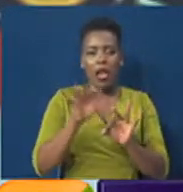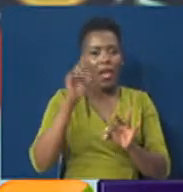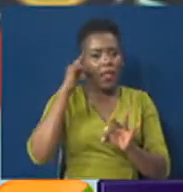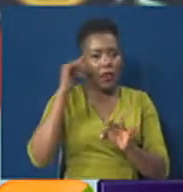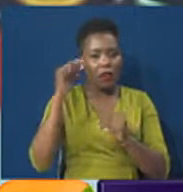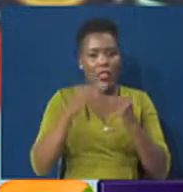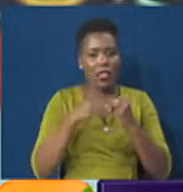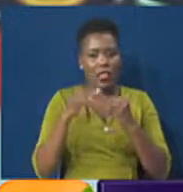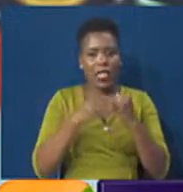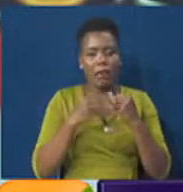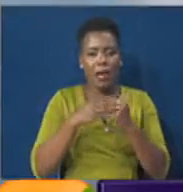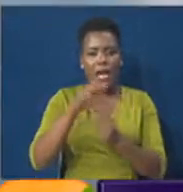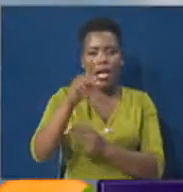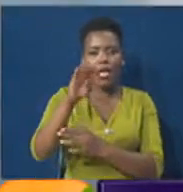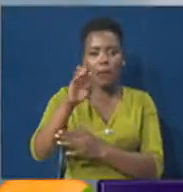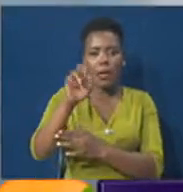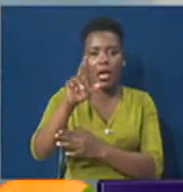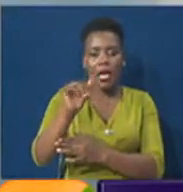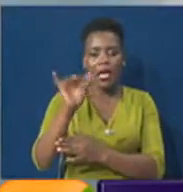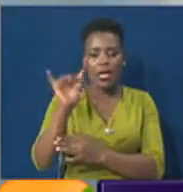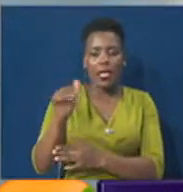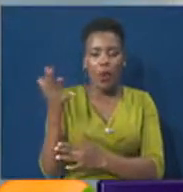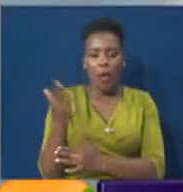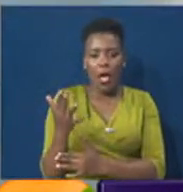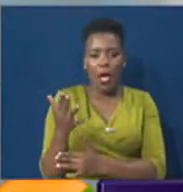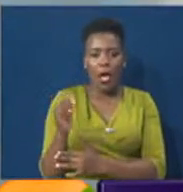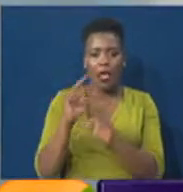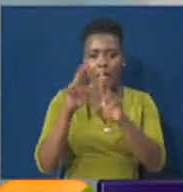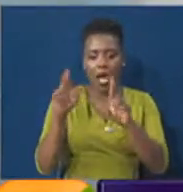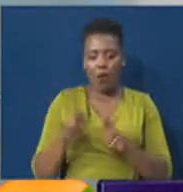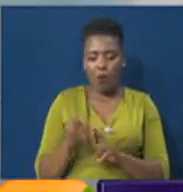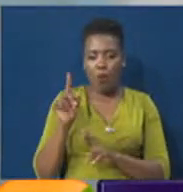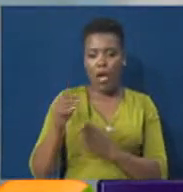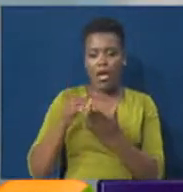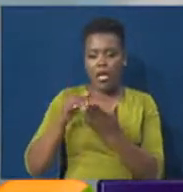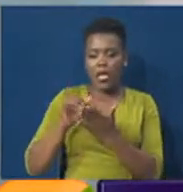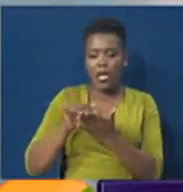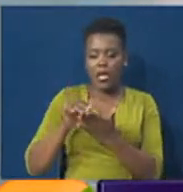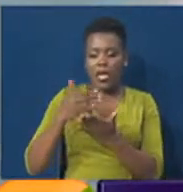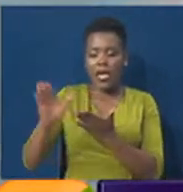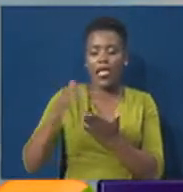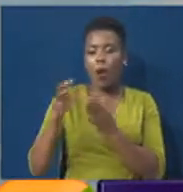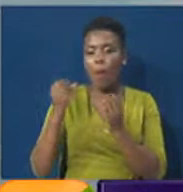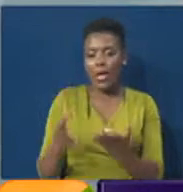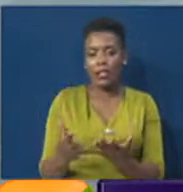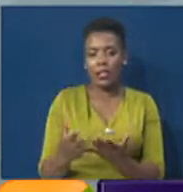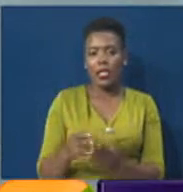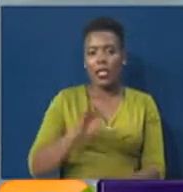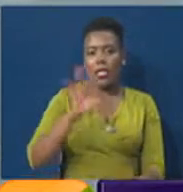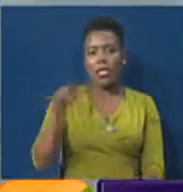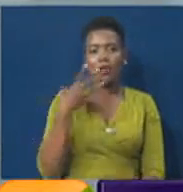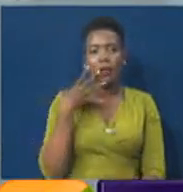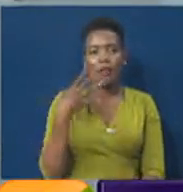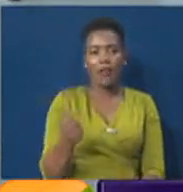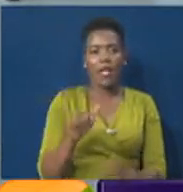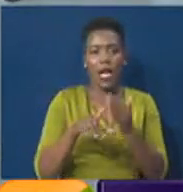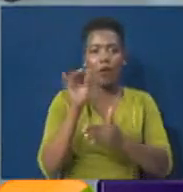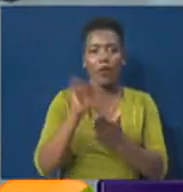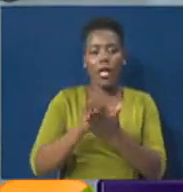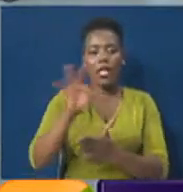Kibra, he says he lives in a one room where he pays 3,500. Out of